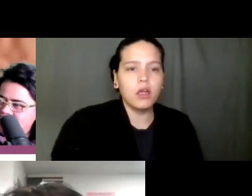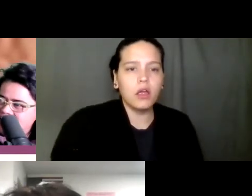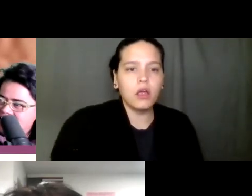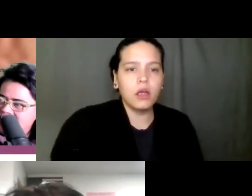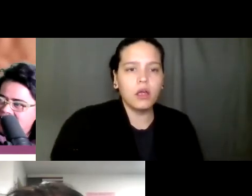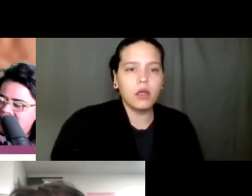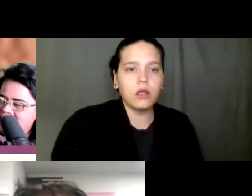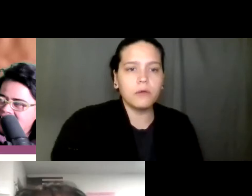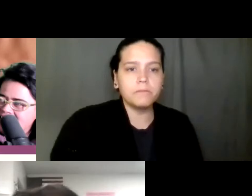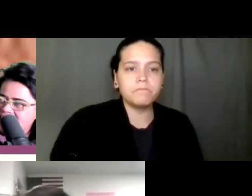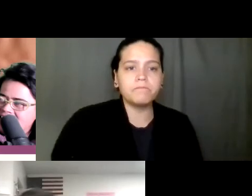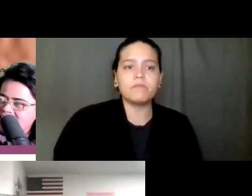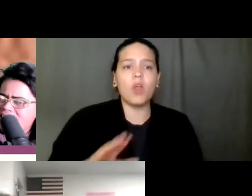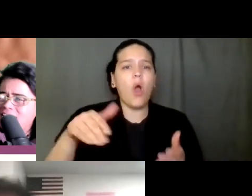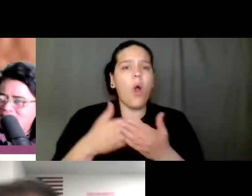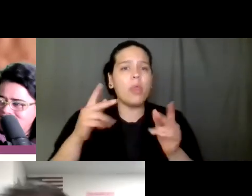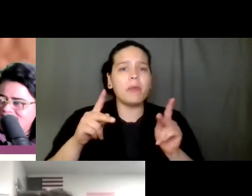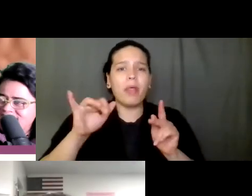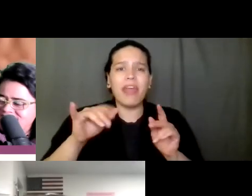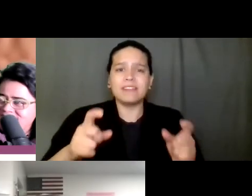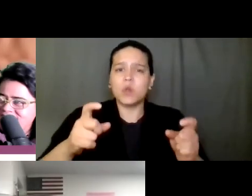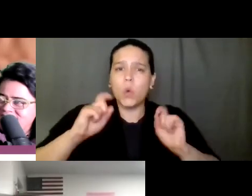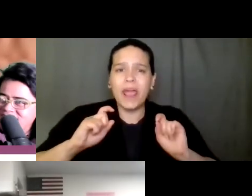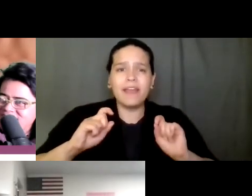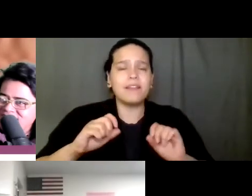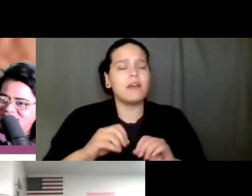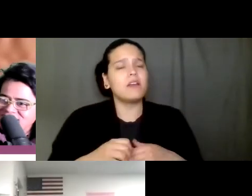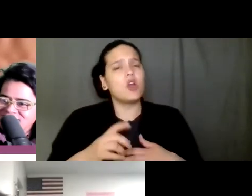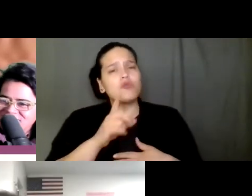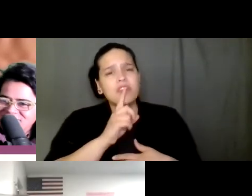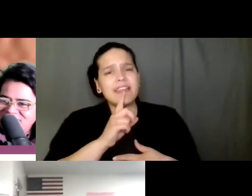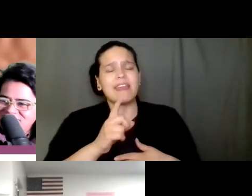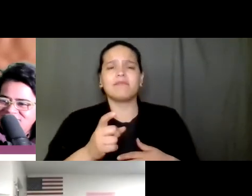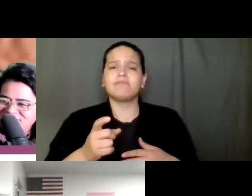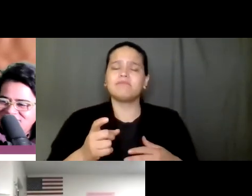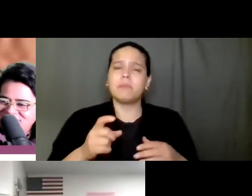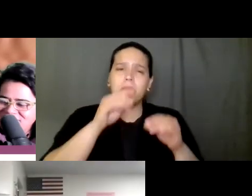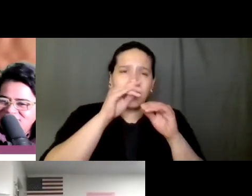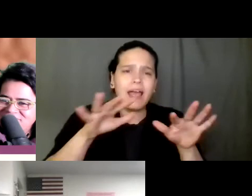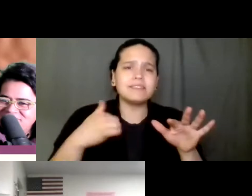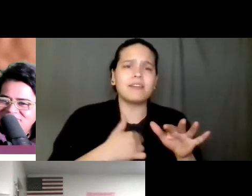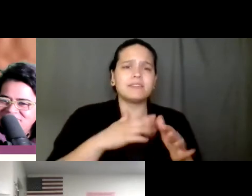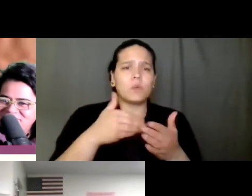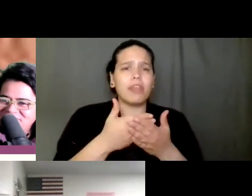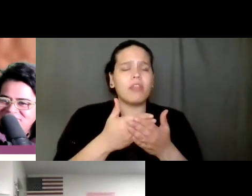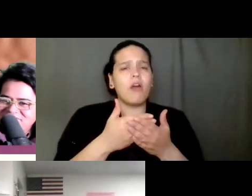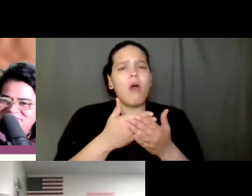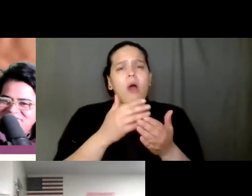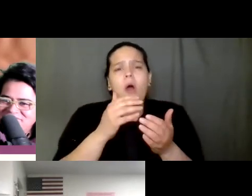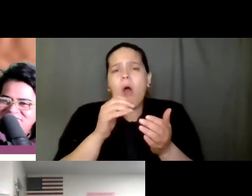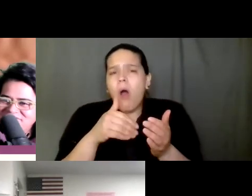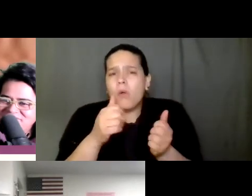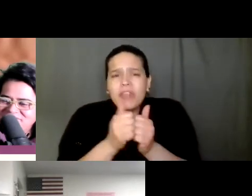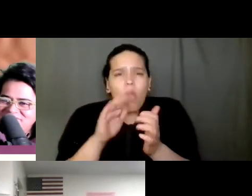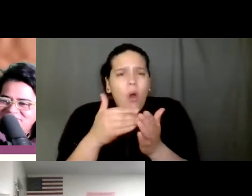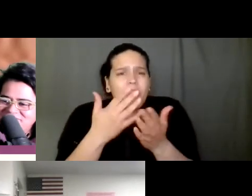you people that donate and bless us with all these things needed for the essentials